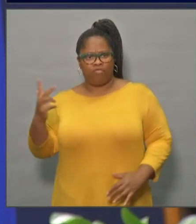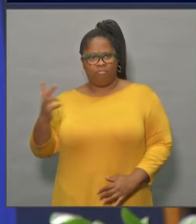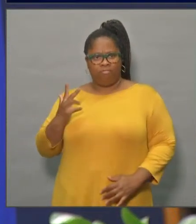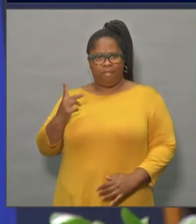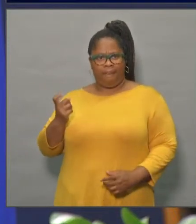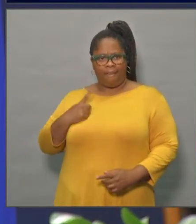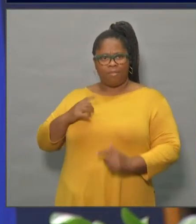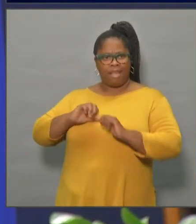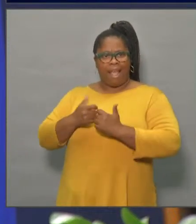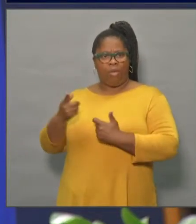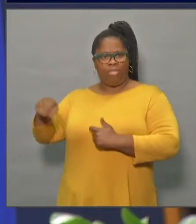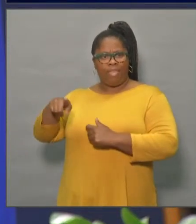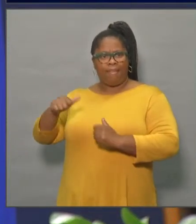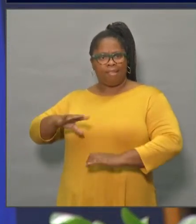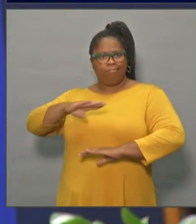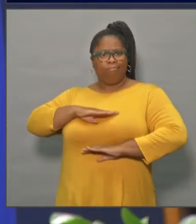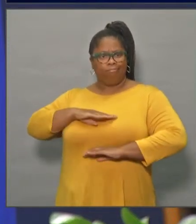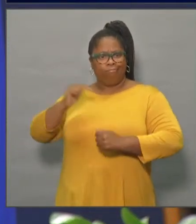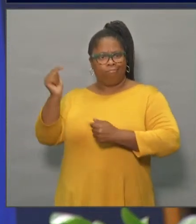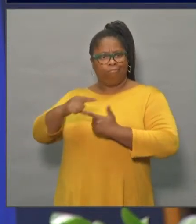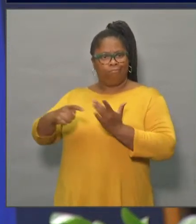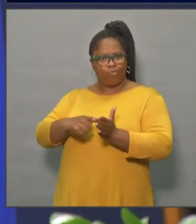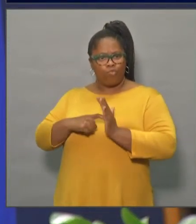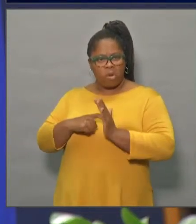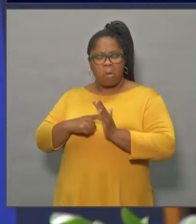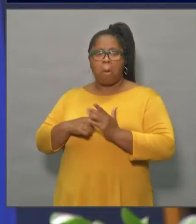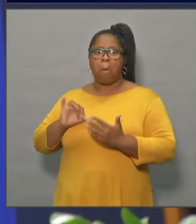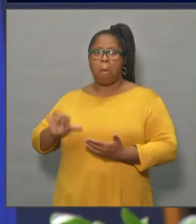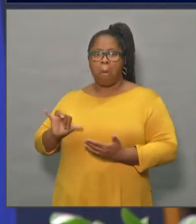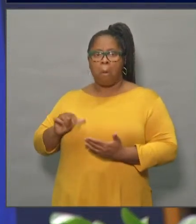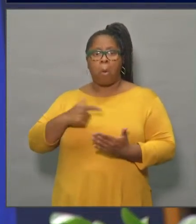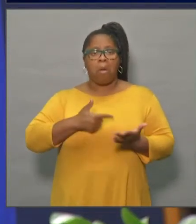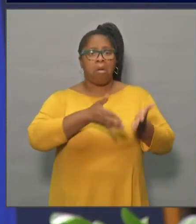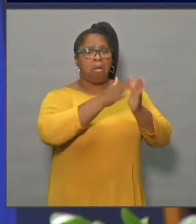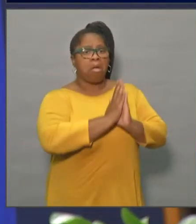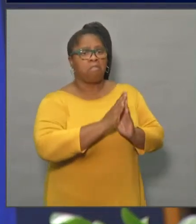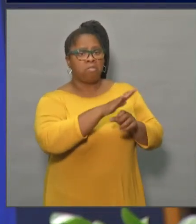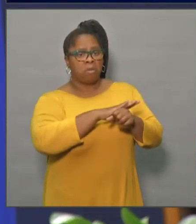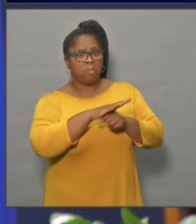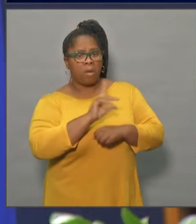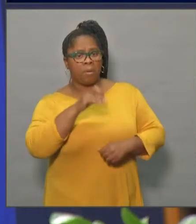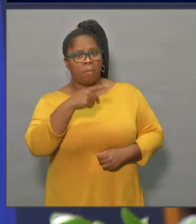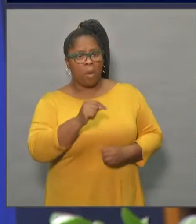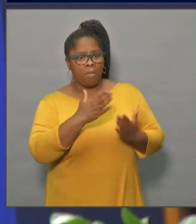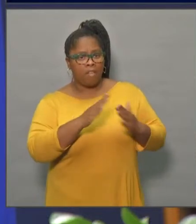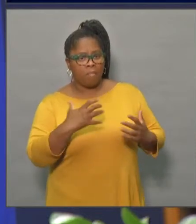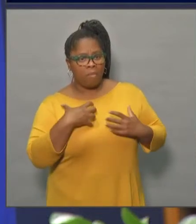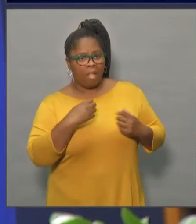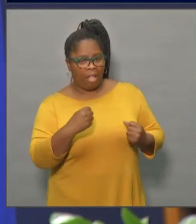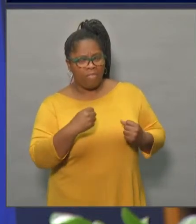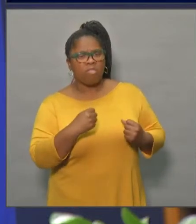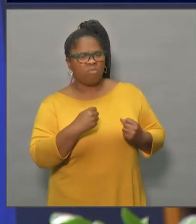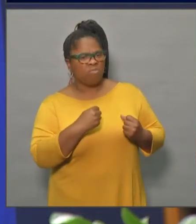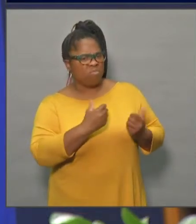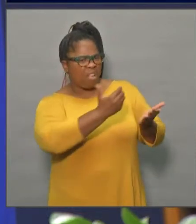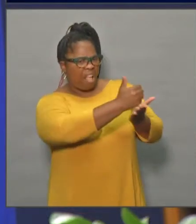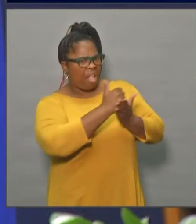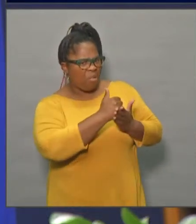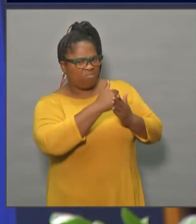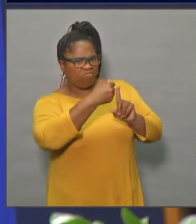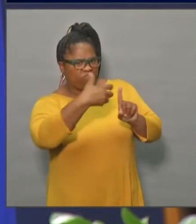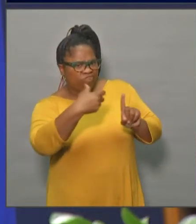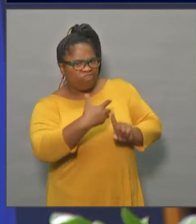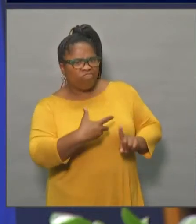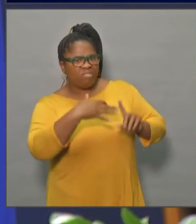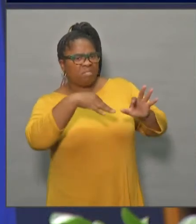asked County Council and the Department of Public Health to provide an analysis on any variances that would enable cities, if